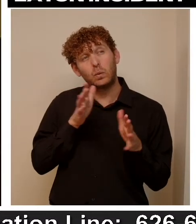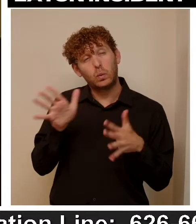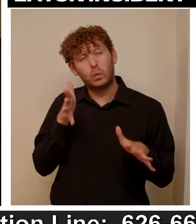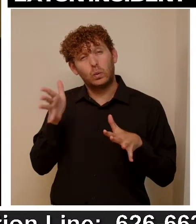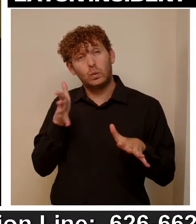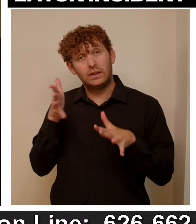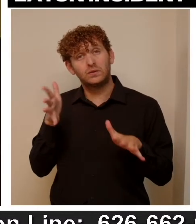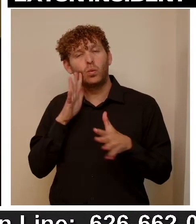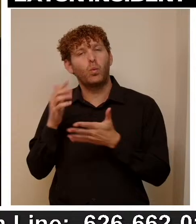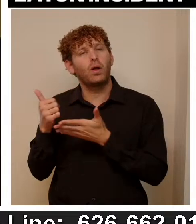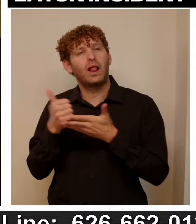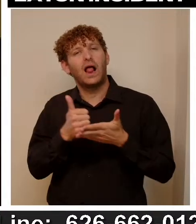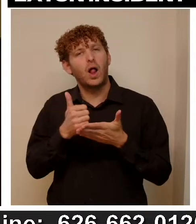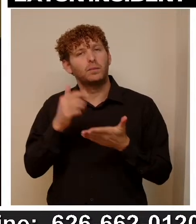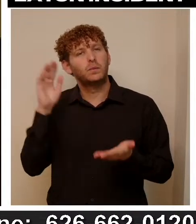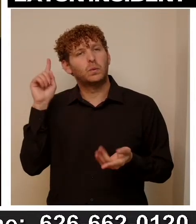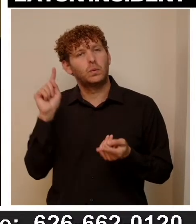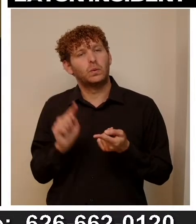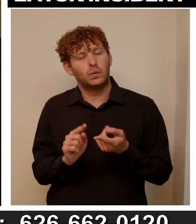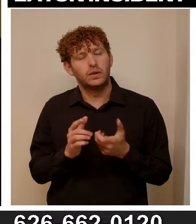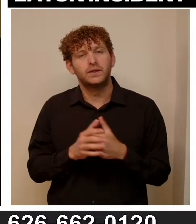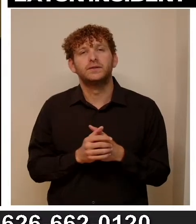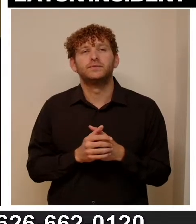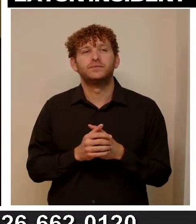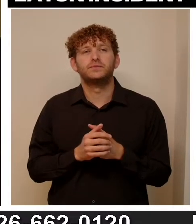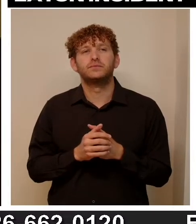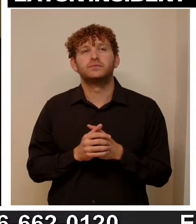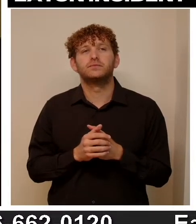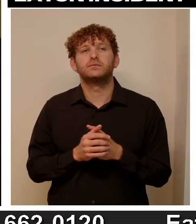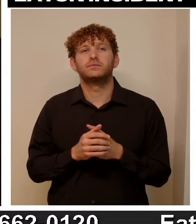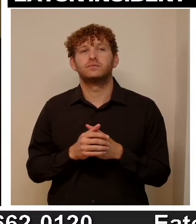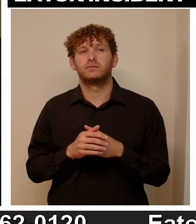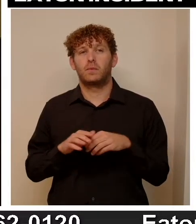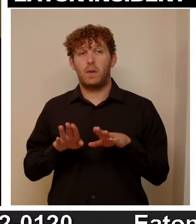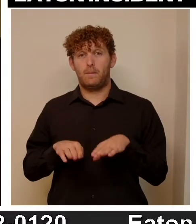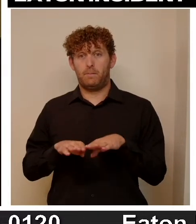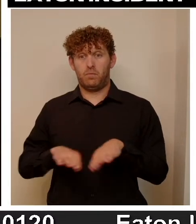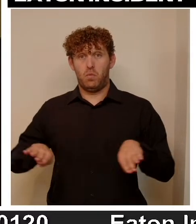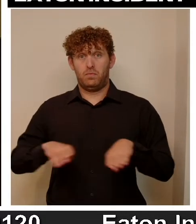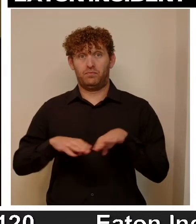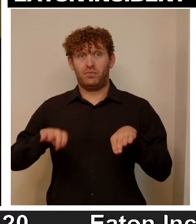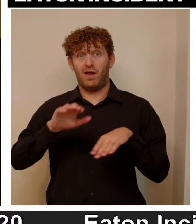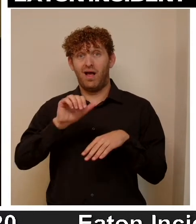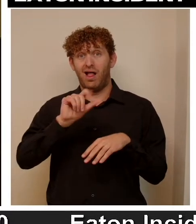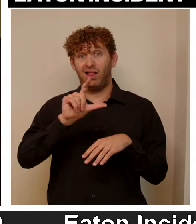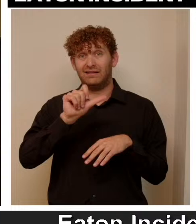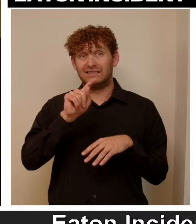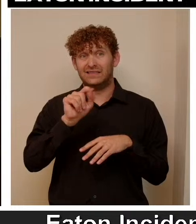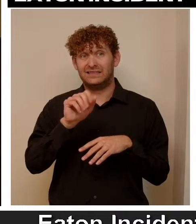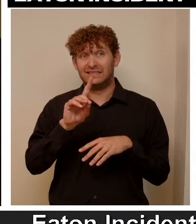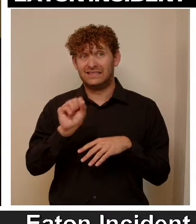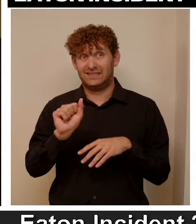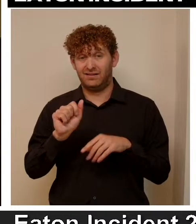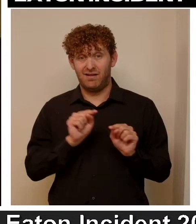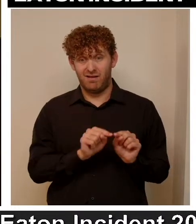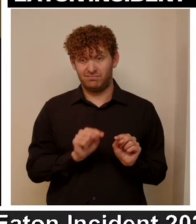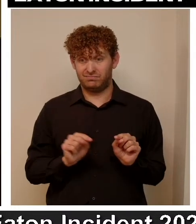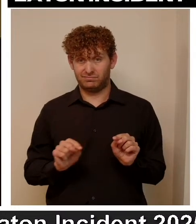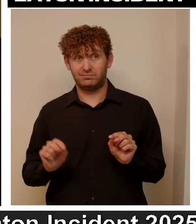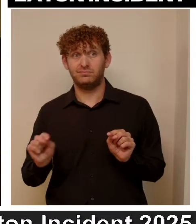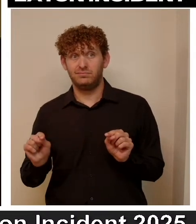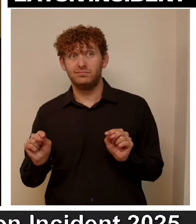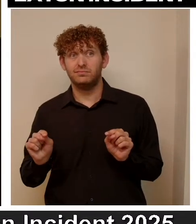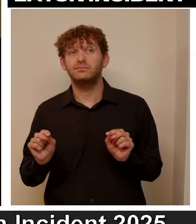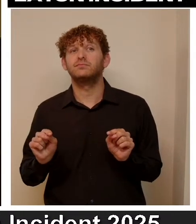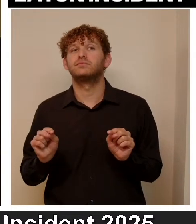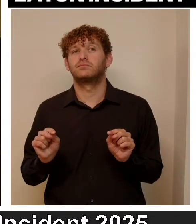in any of these directions. Down in Altadena, we're still seeing isolated pockets of heat in that area, and that's going to continue either until